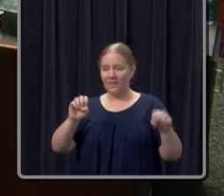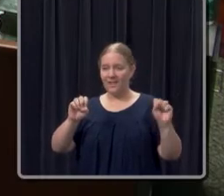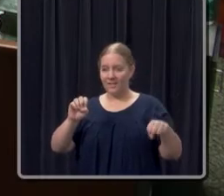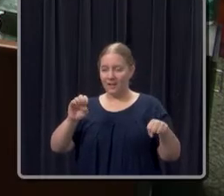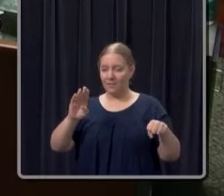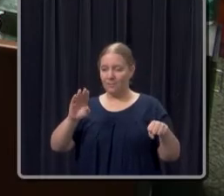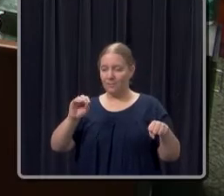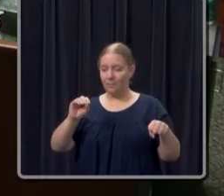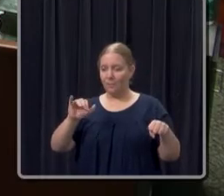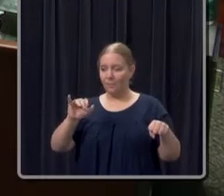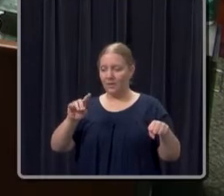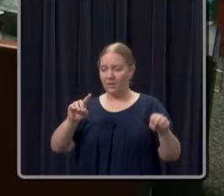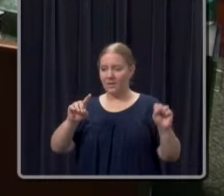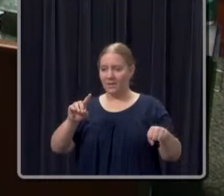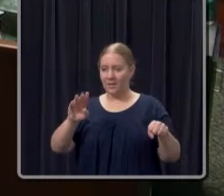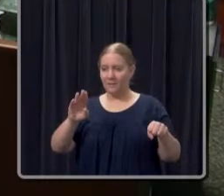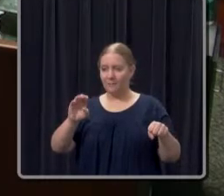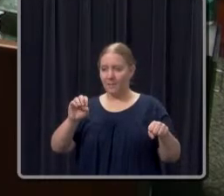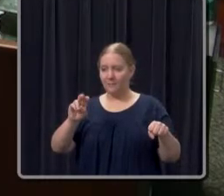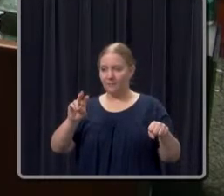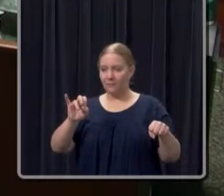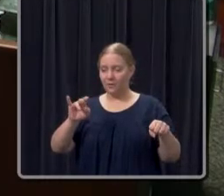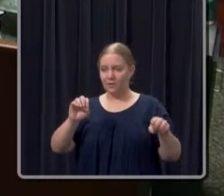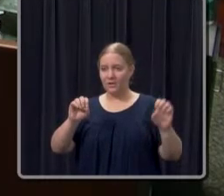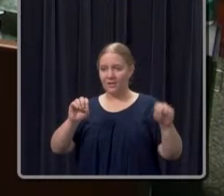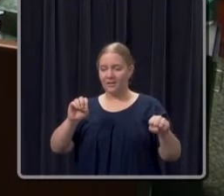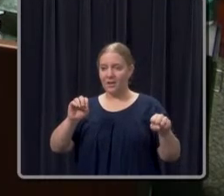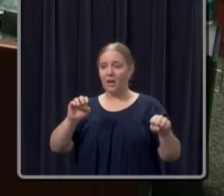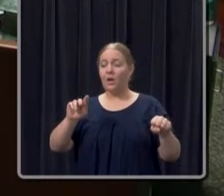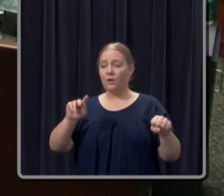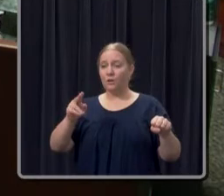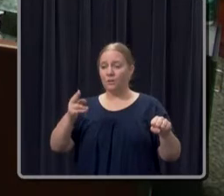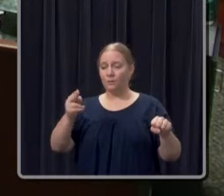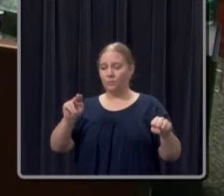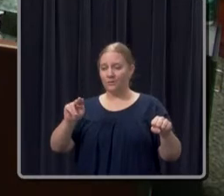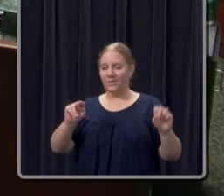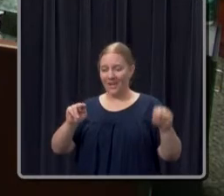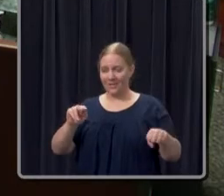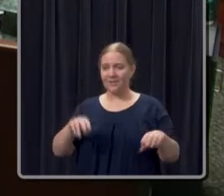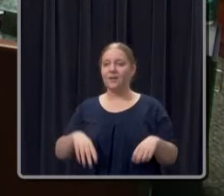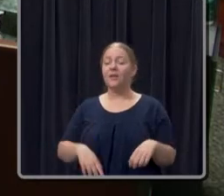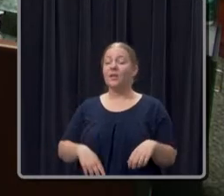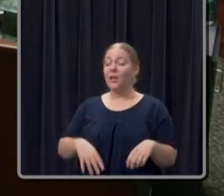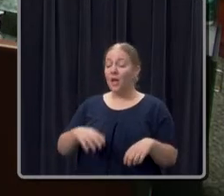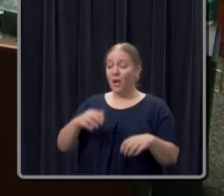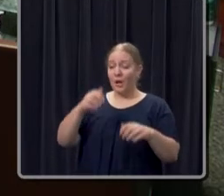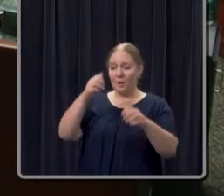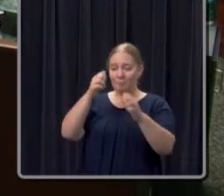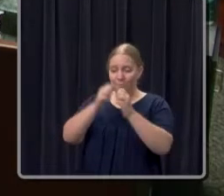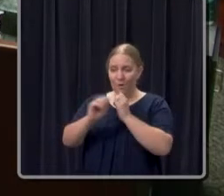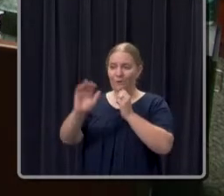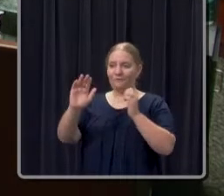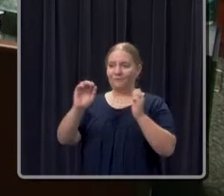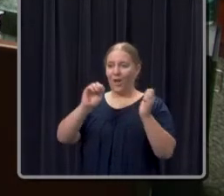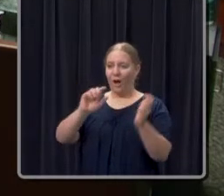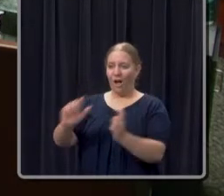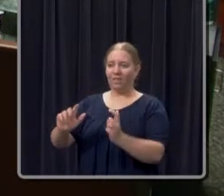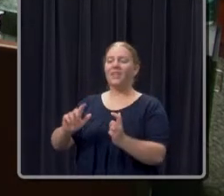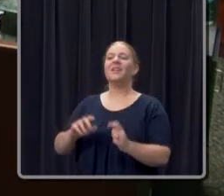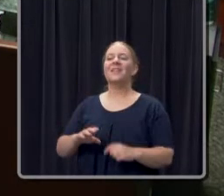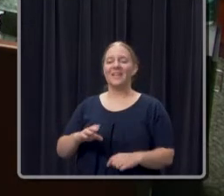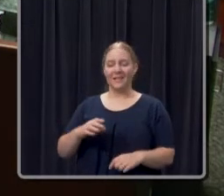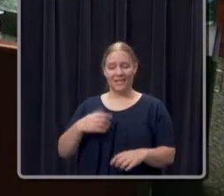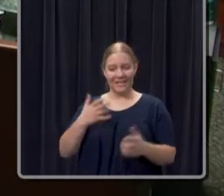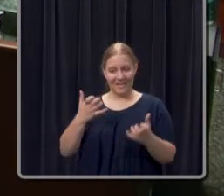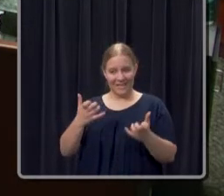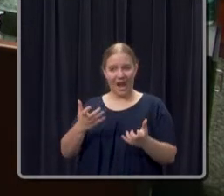Yes. Mr. Beveridge, Yes. Mr. Kuhn. Yes. Okay, motion is approved unanimously. I would Great. seek a